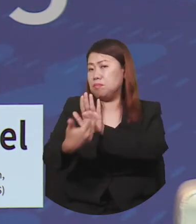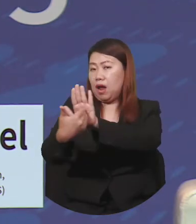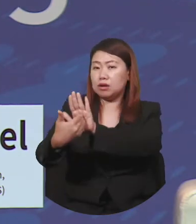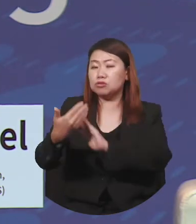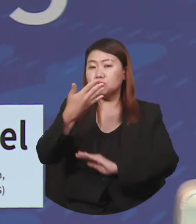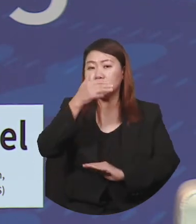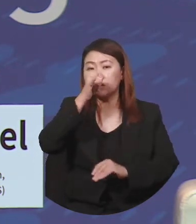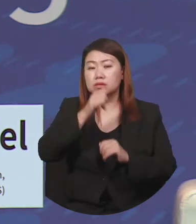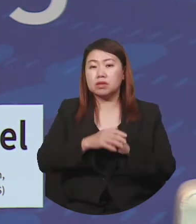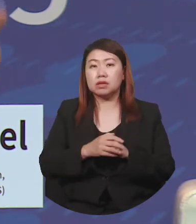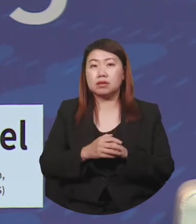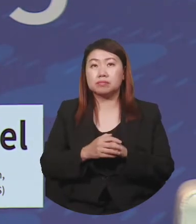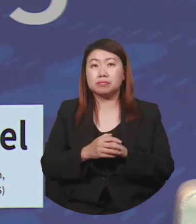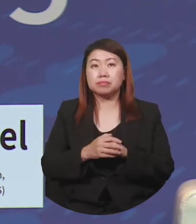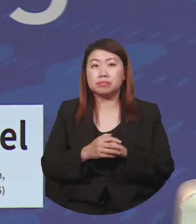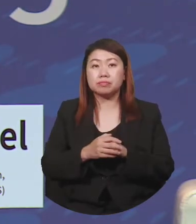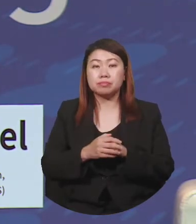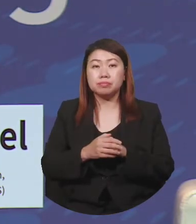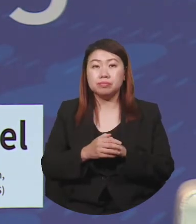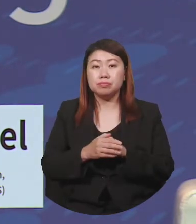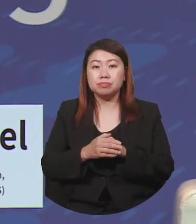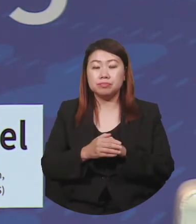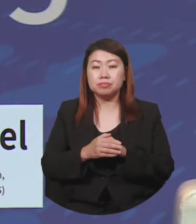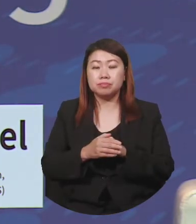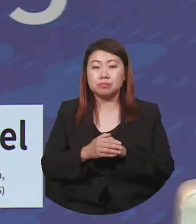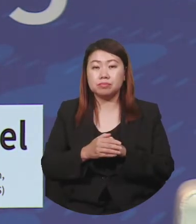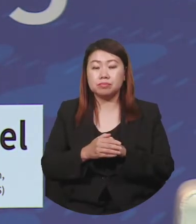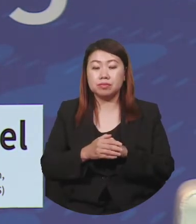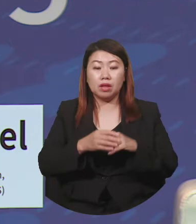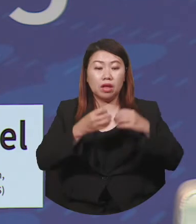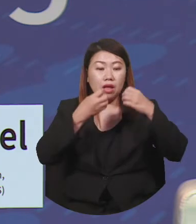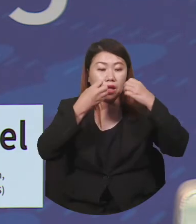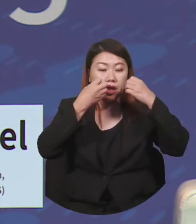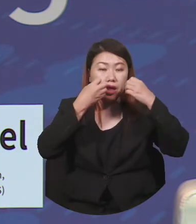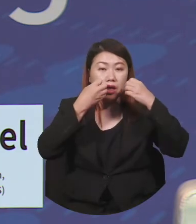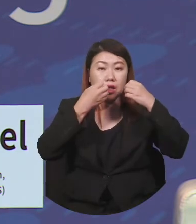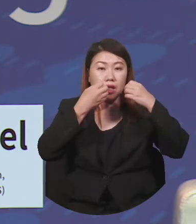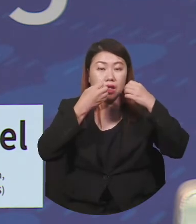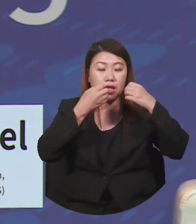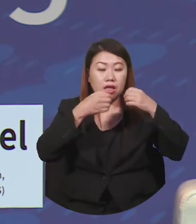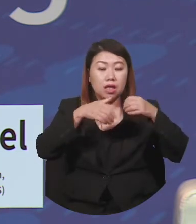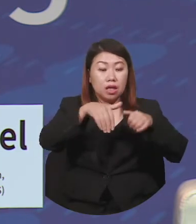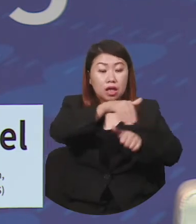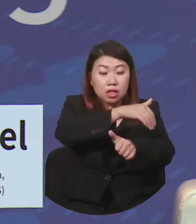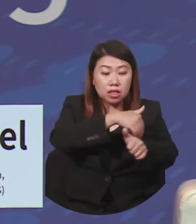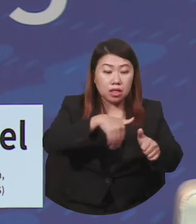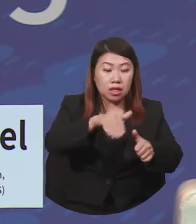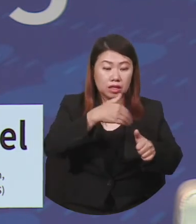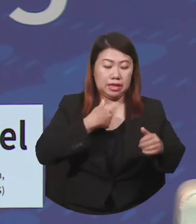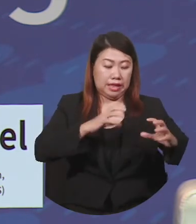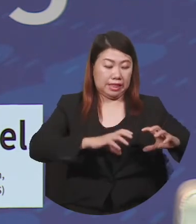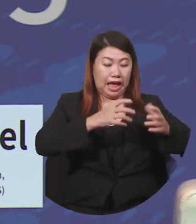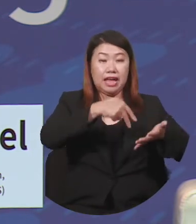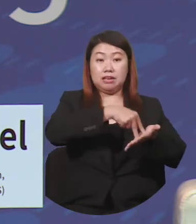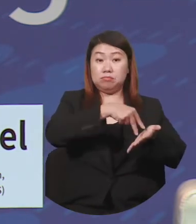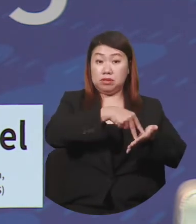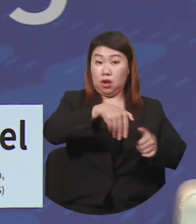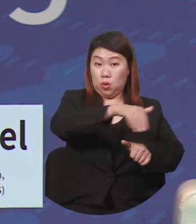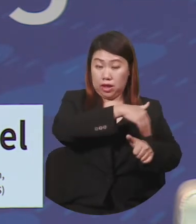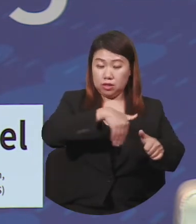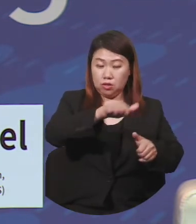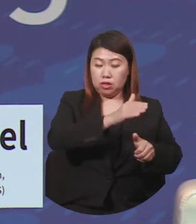better. We need to adjust it to this kind of new context. And in this regard, again, I think for Korea, there's